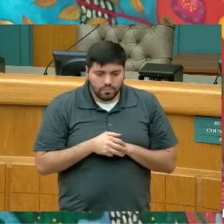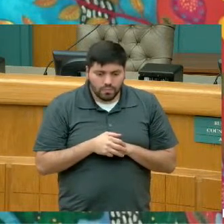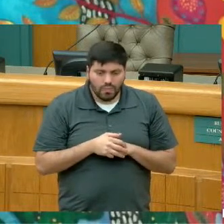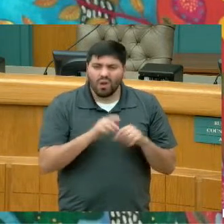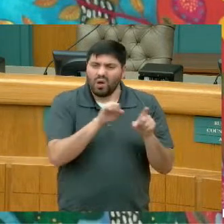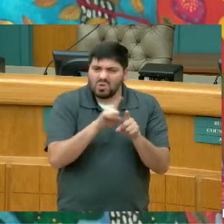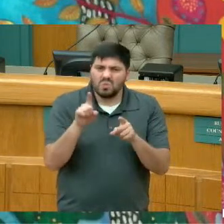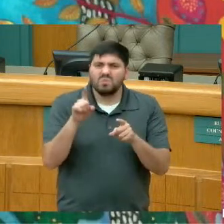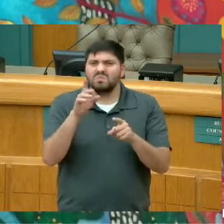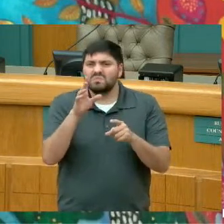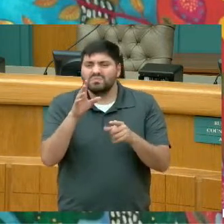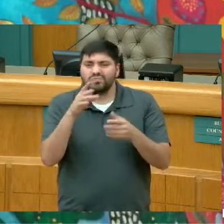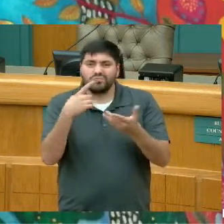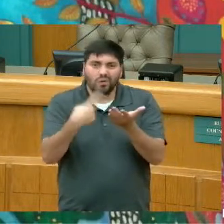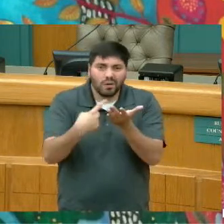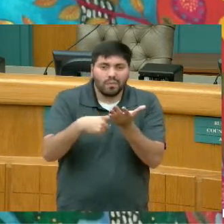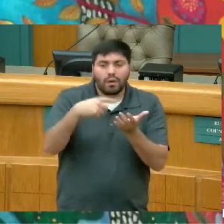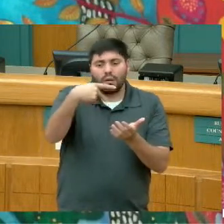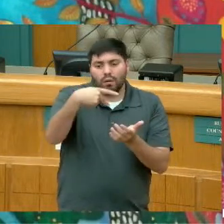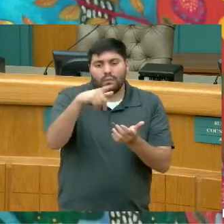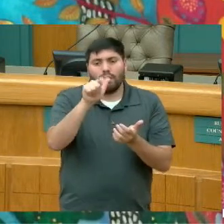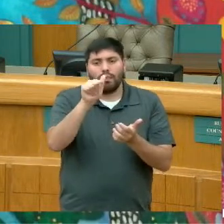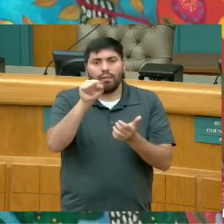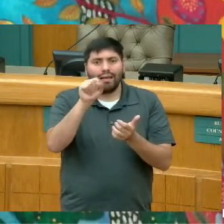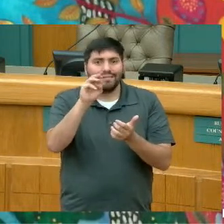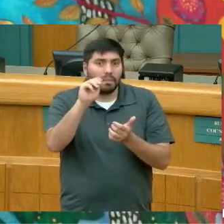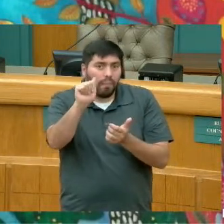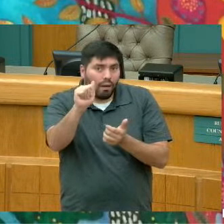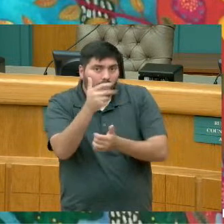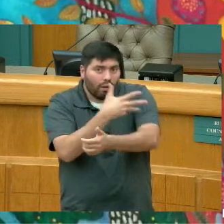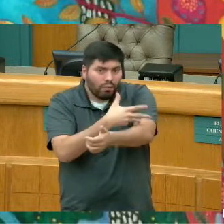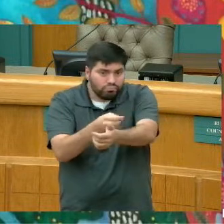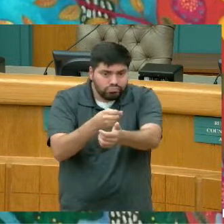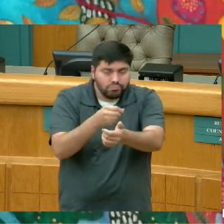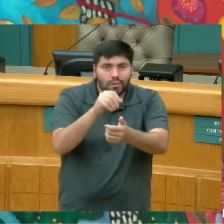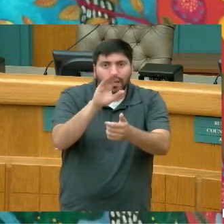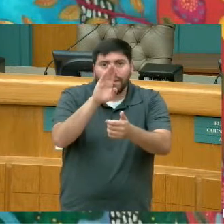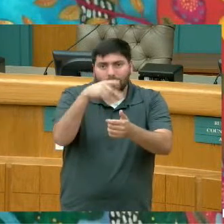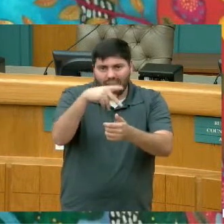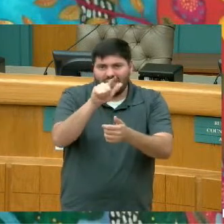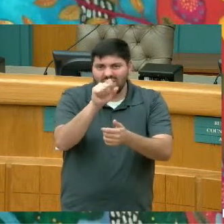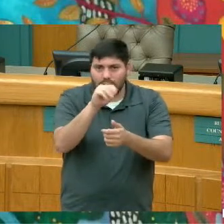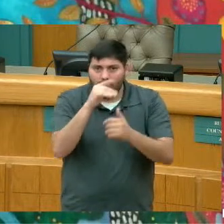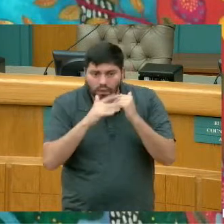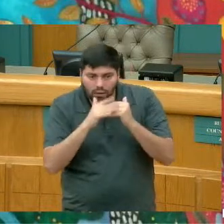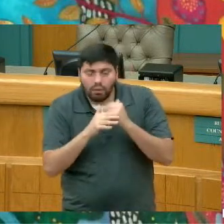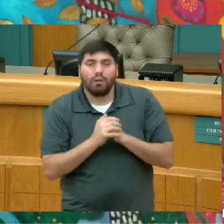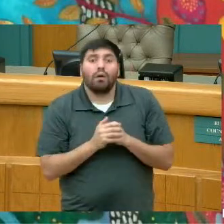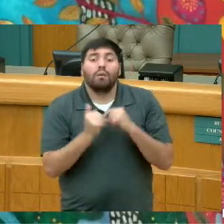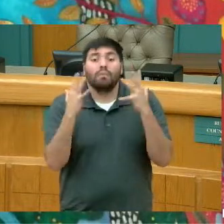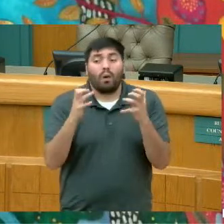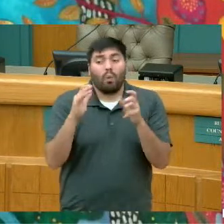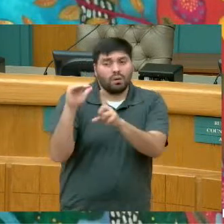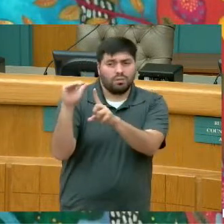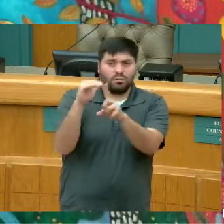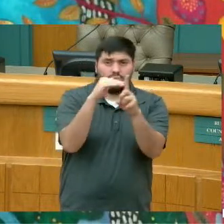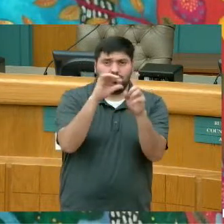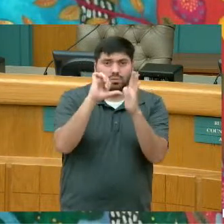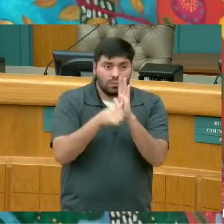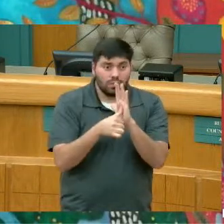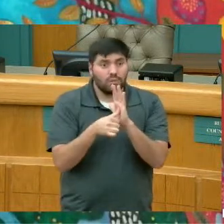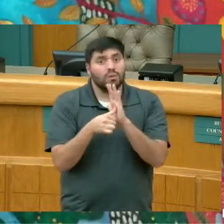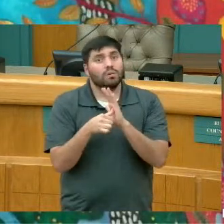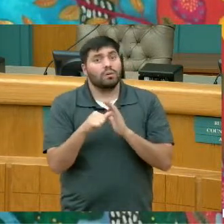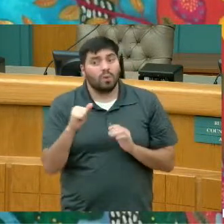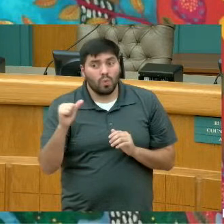about convalescent plasma, and I don't want you to forget about how important that is. As we start a new week, I'm always reminded that I want all of us